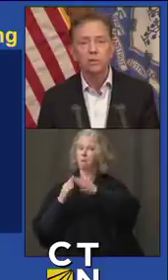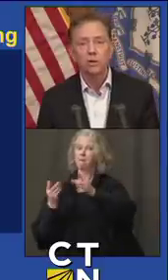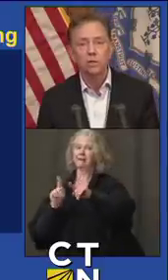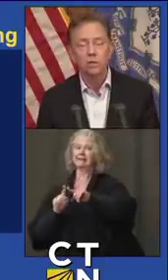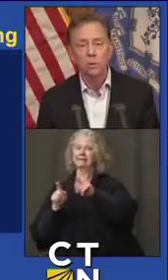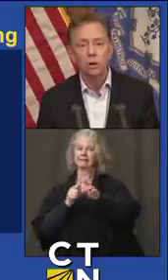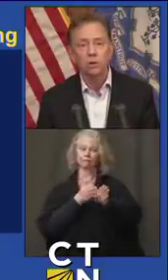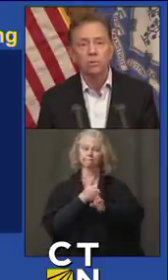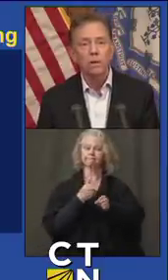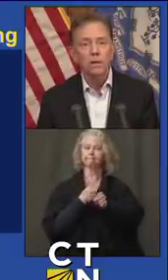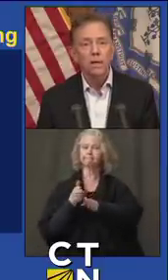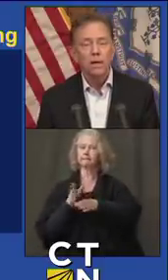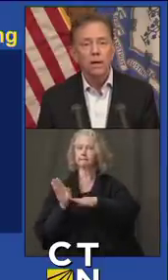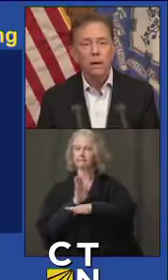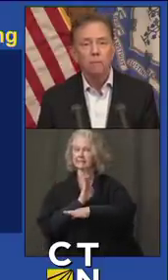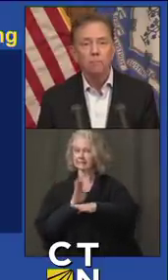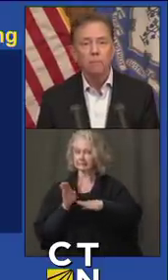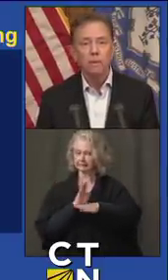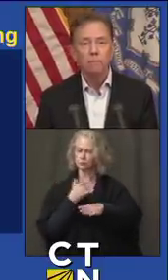that started tomorrow.